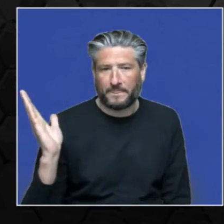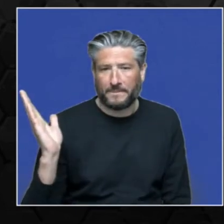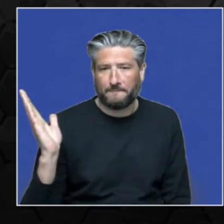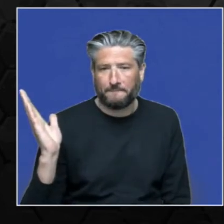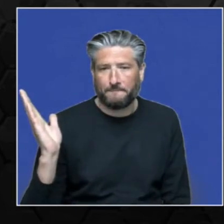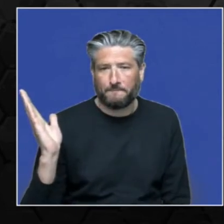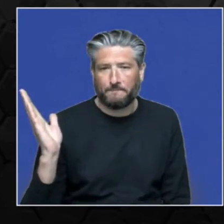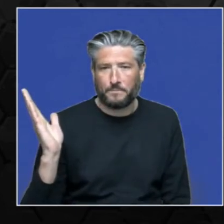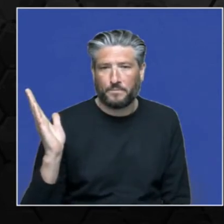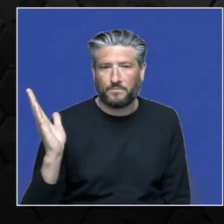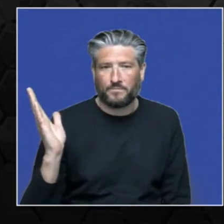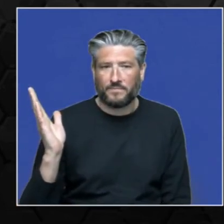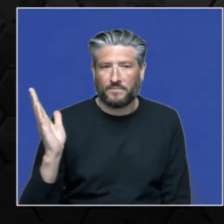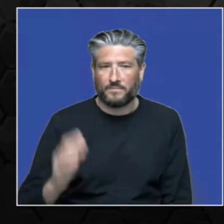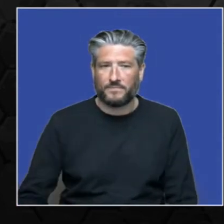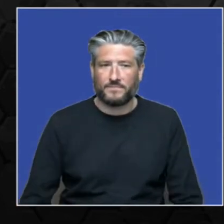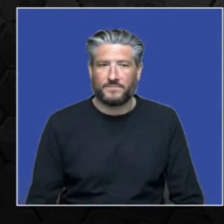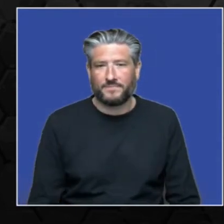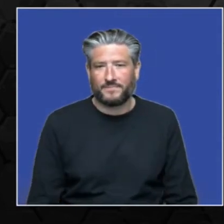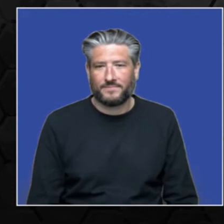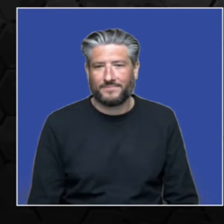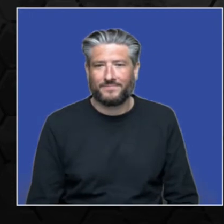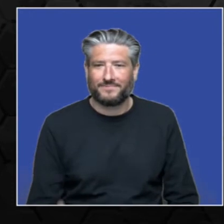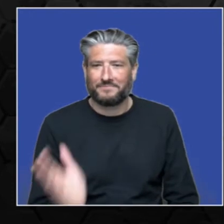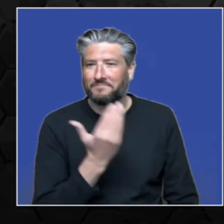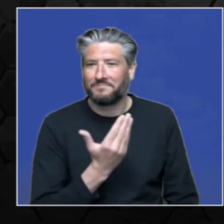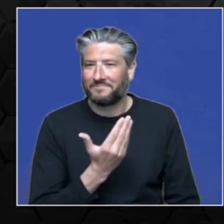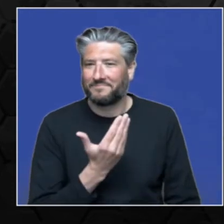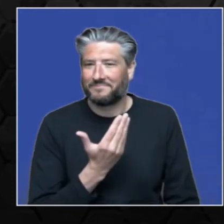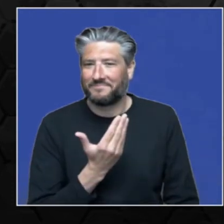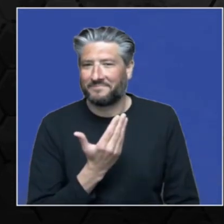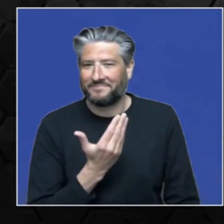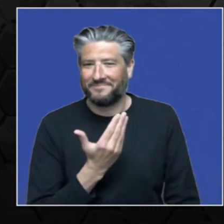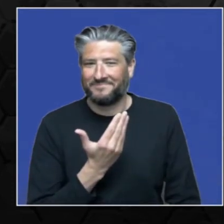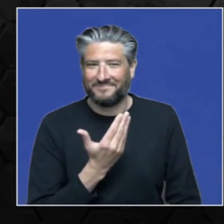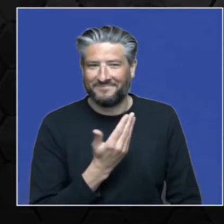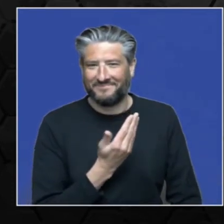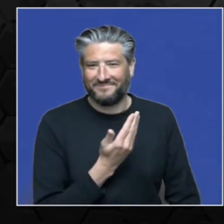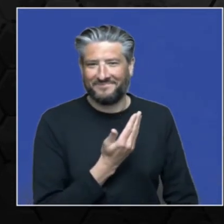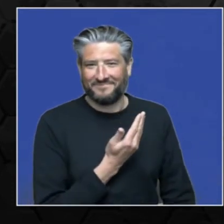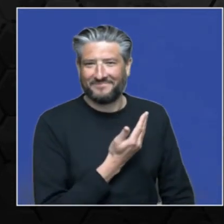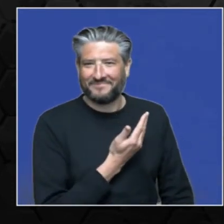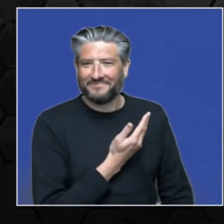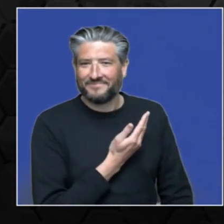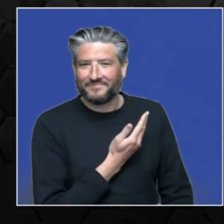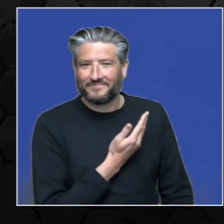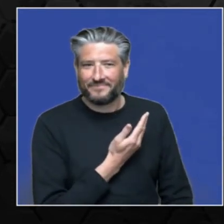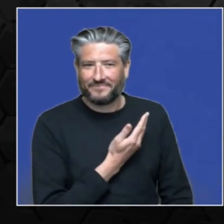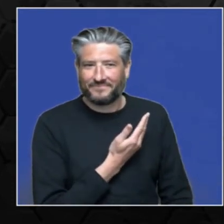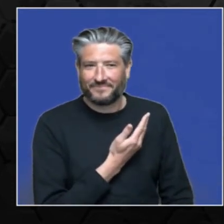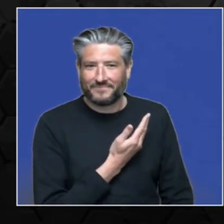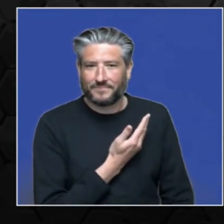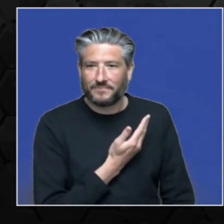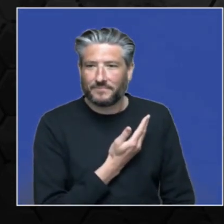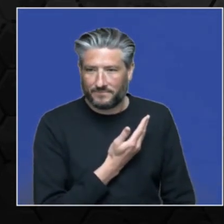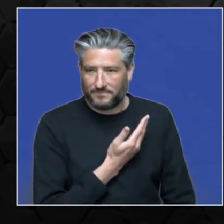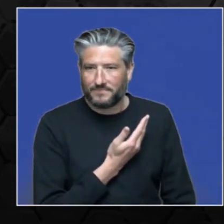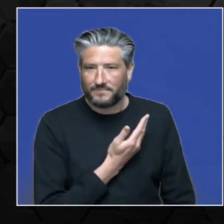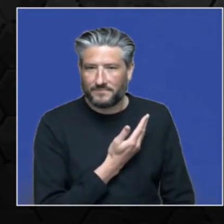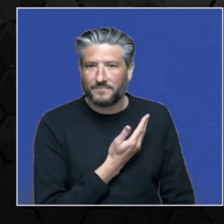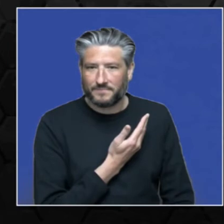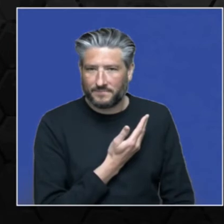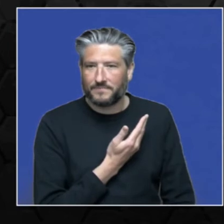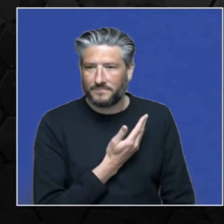often calculated using the square error cost function. Linear regression is one of the